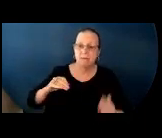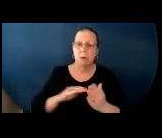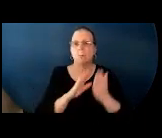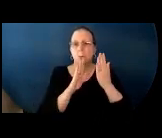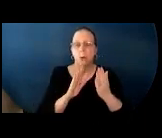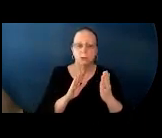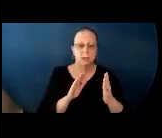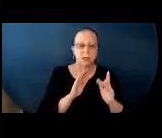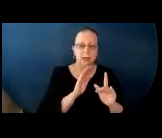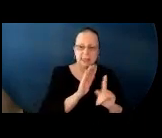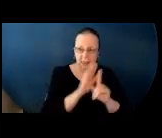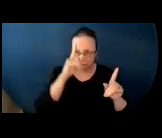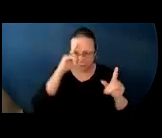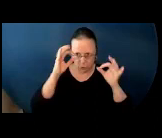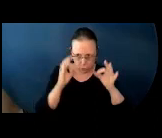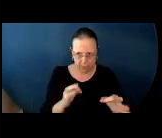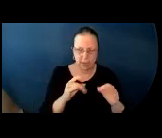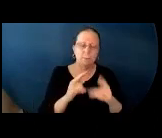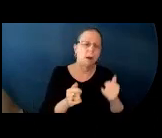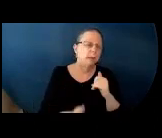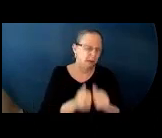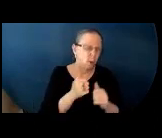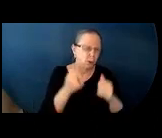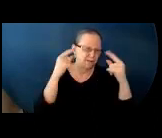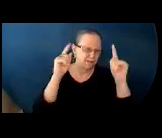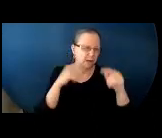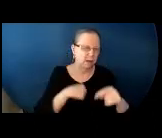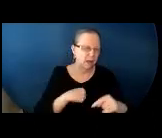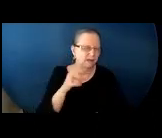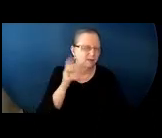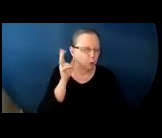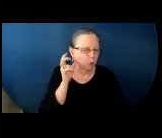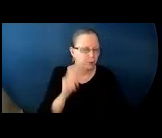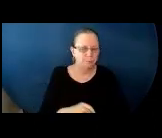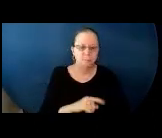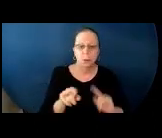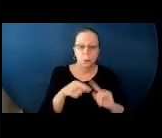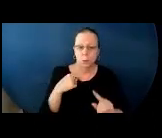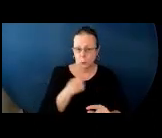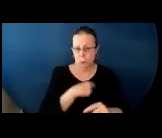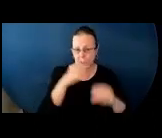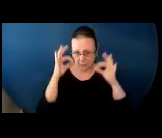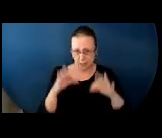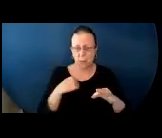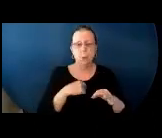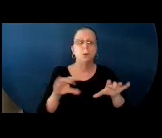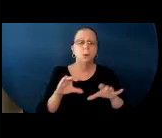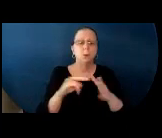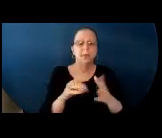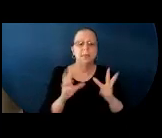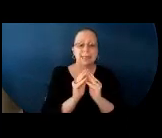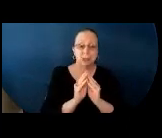self-determination is probably the most effective that I have heard. So when we decided we were doing a session on